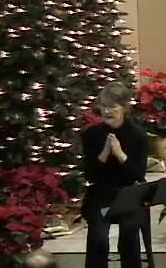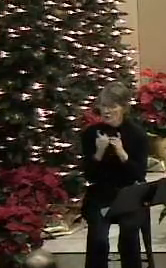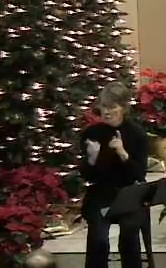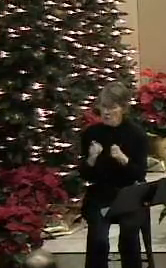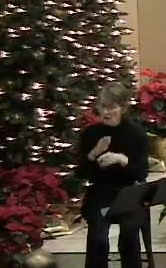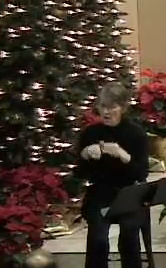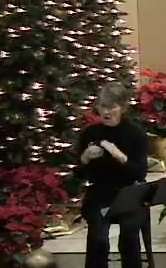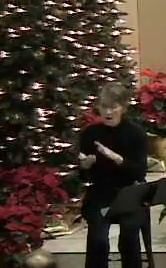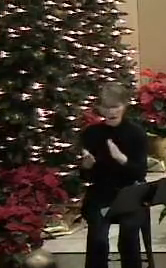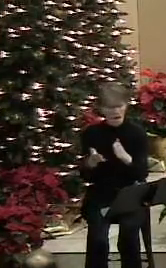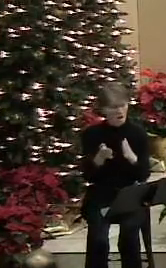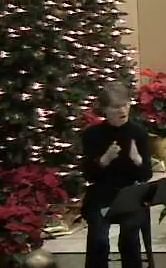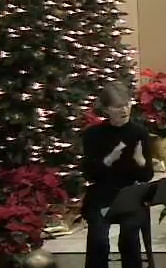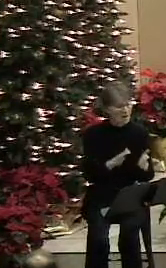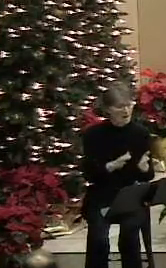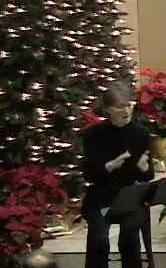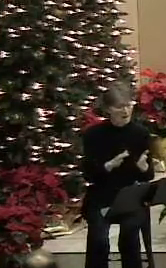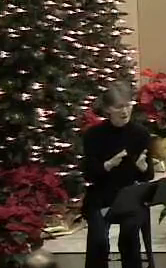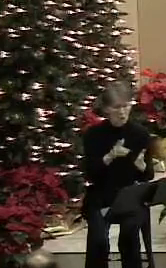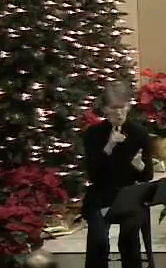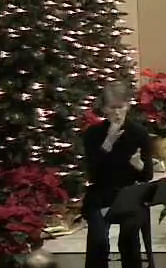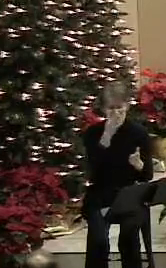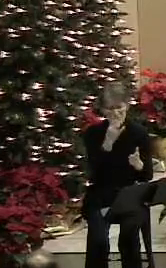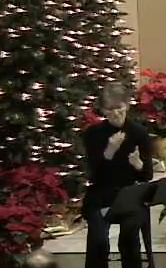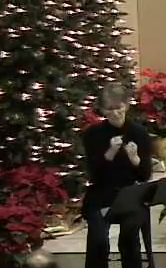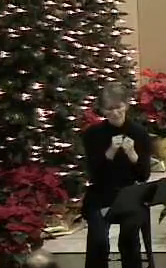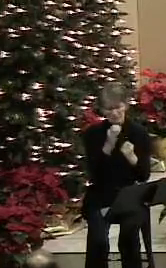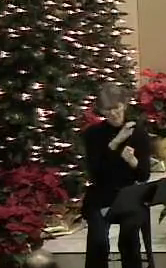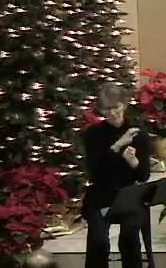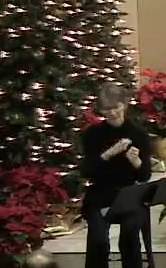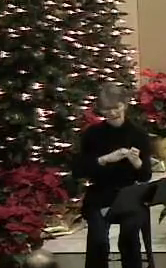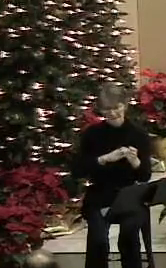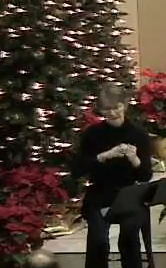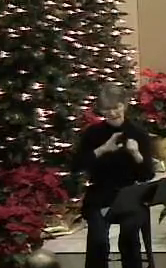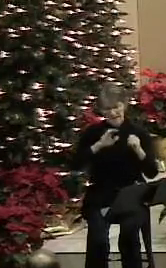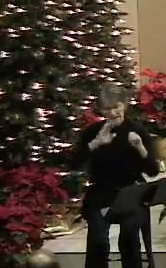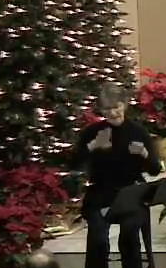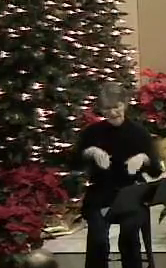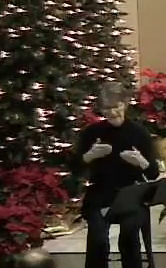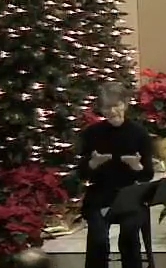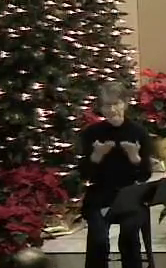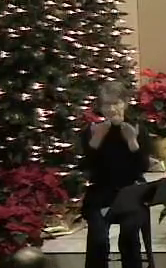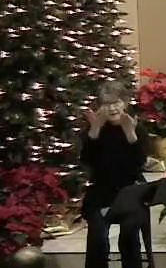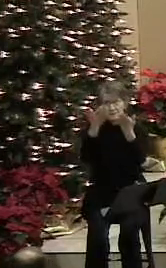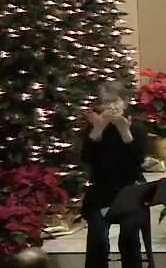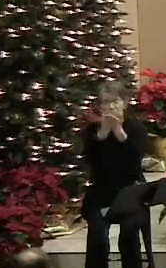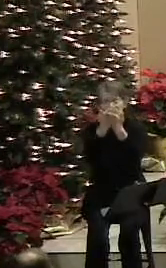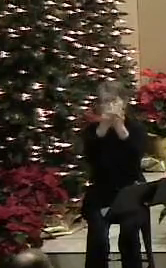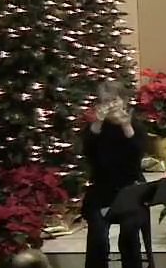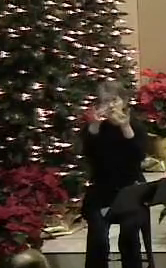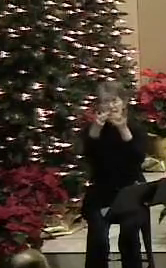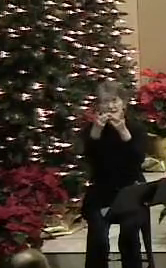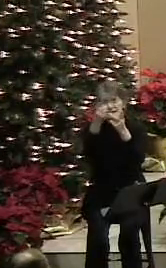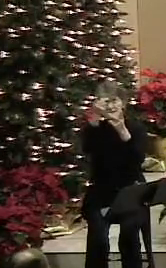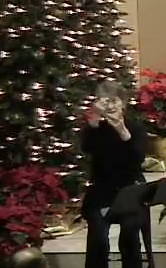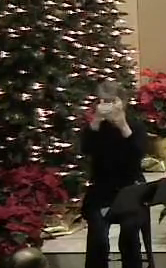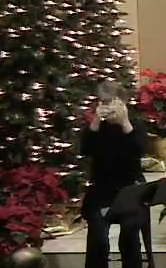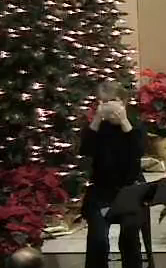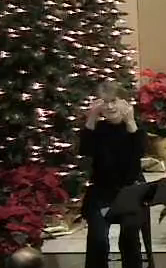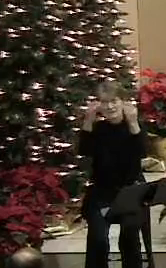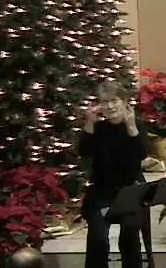Grant them, O Lord, we pray, and all who sleep in Christ, a place of refreshment, light, and peace, through Christ our Lord.